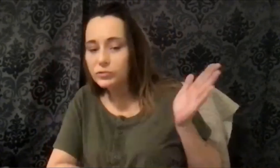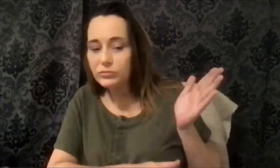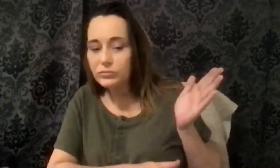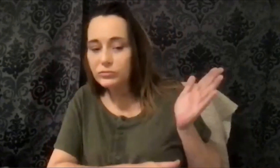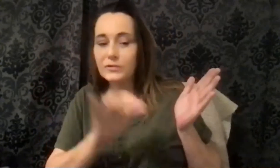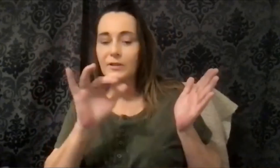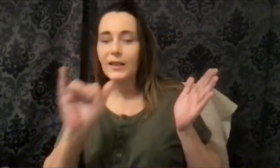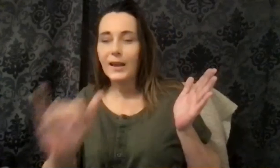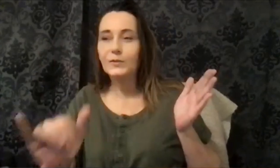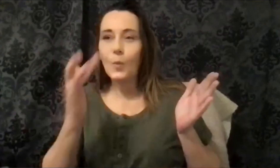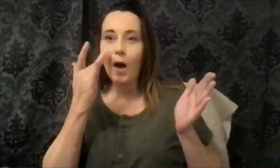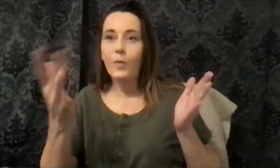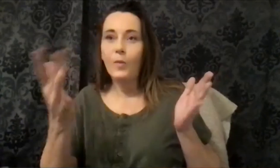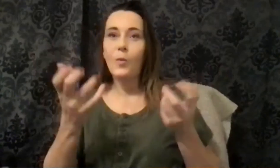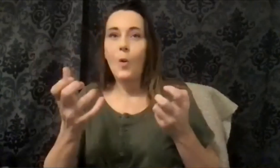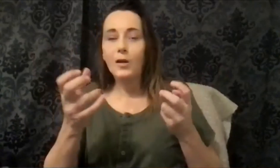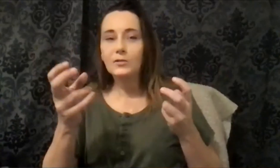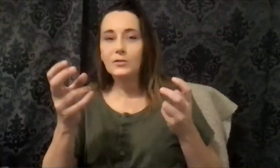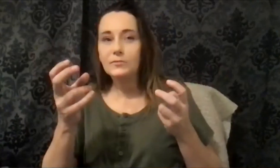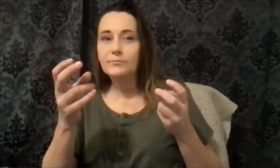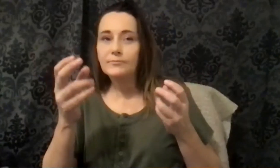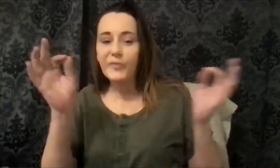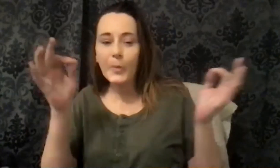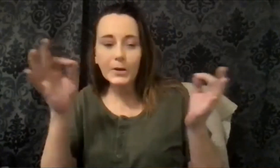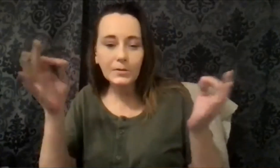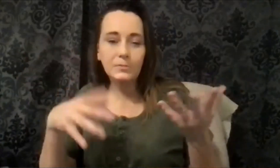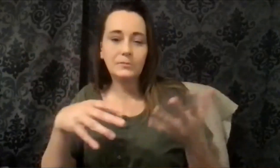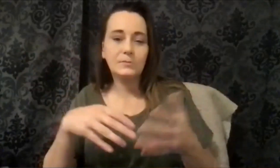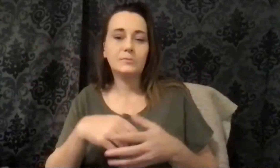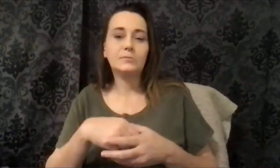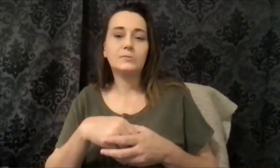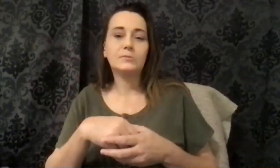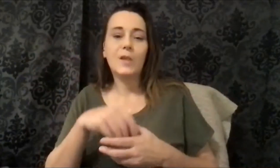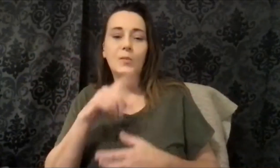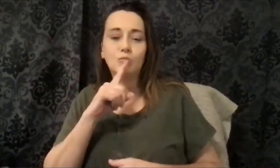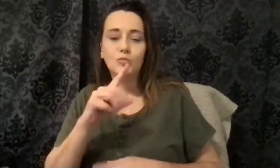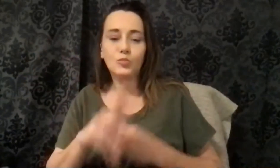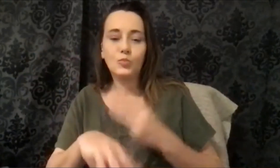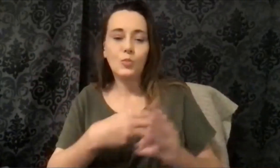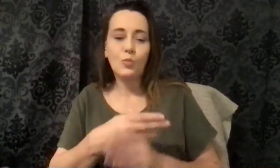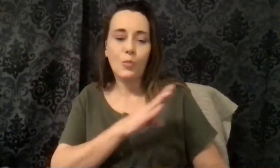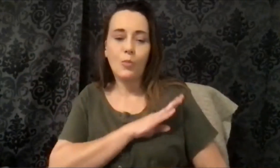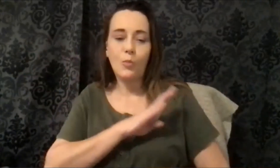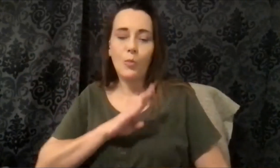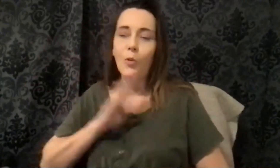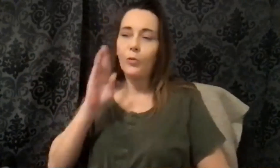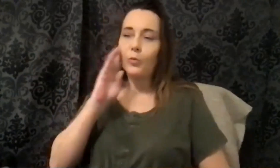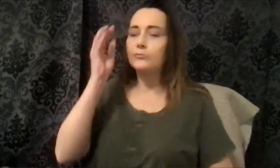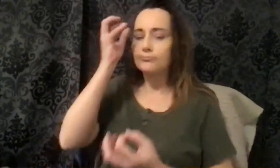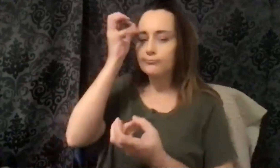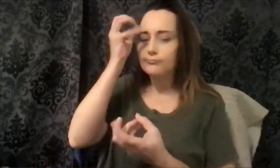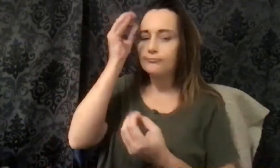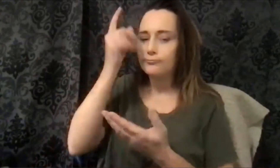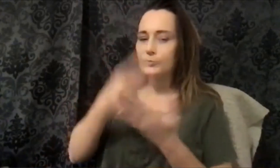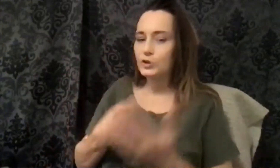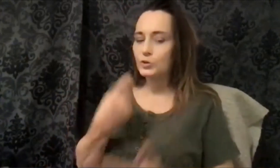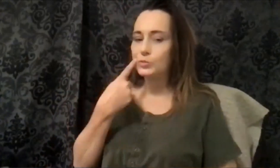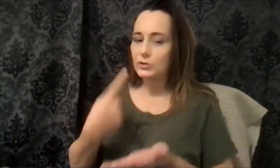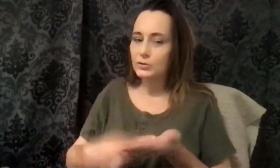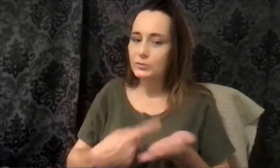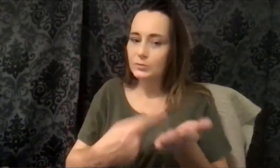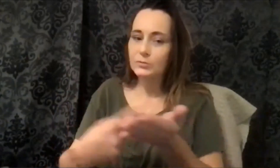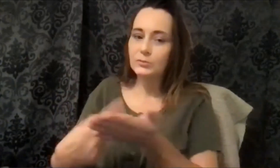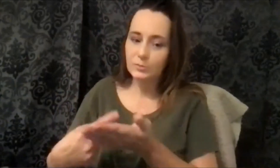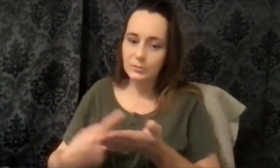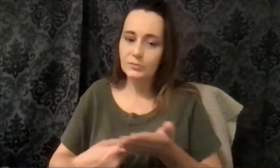And I'm sure the work group will consider what you just brought up, and